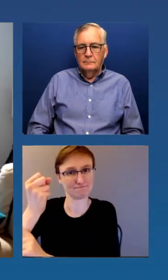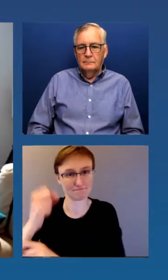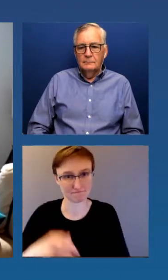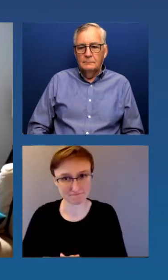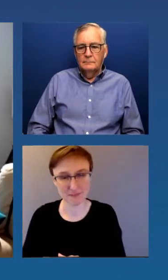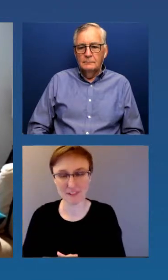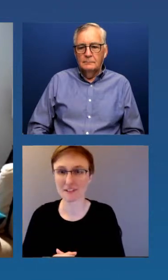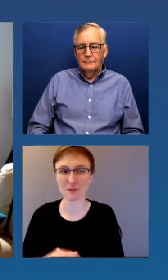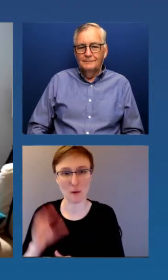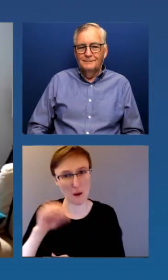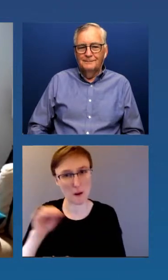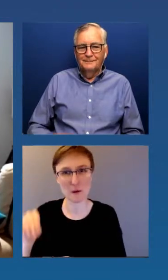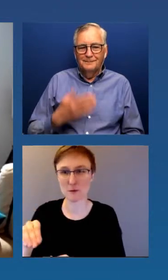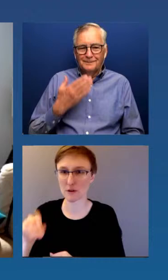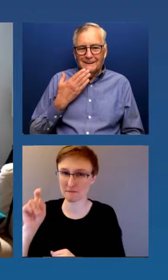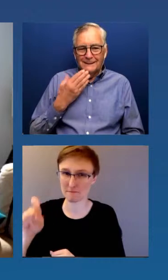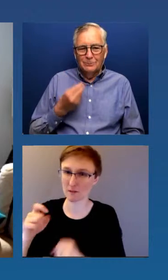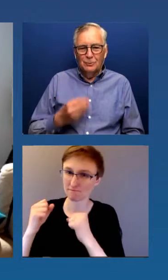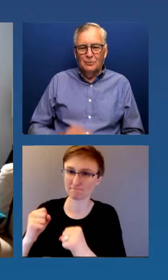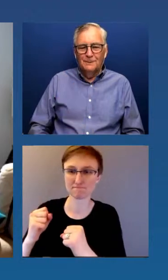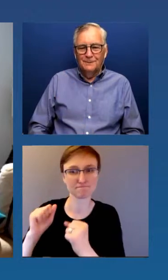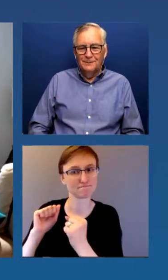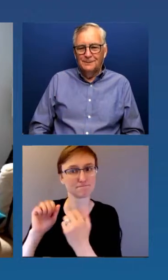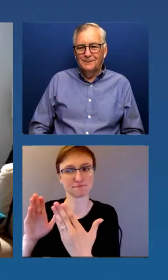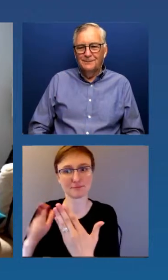Thank you. Merci beaucoup.